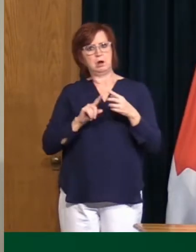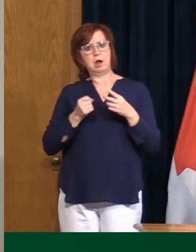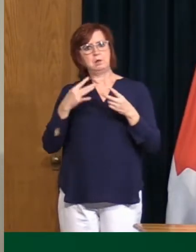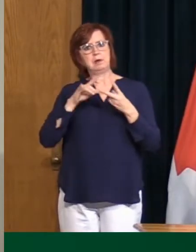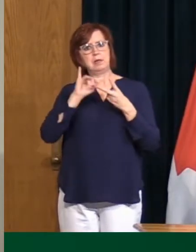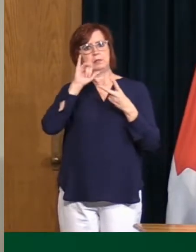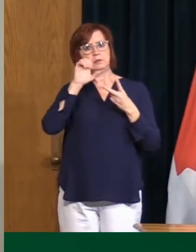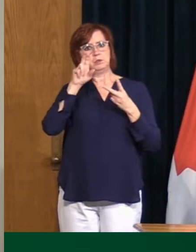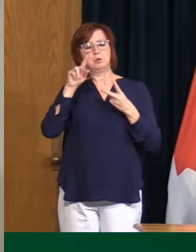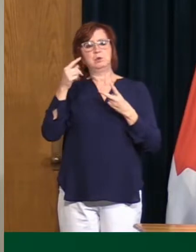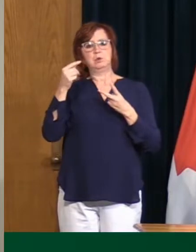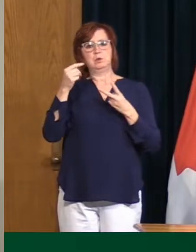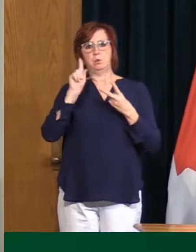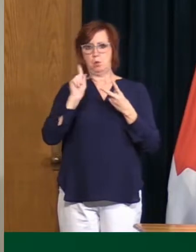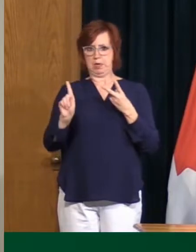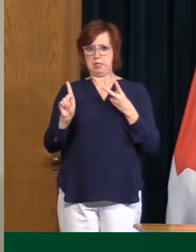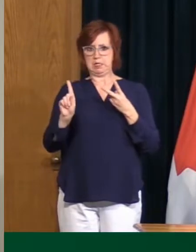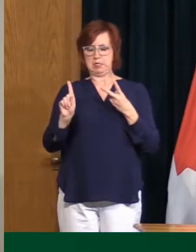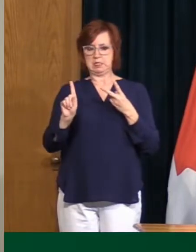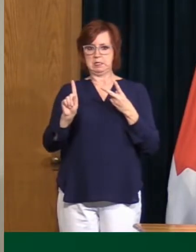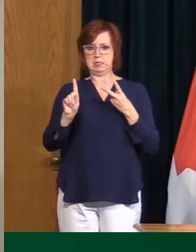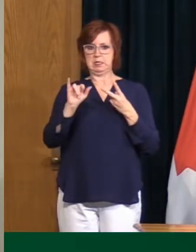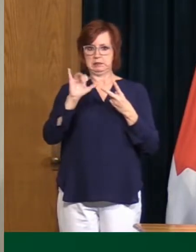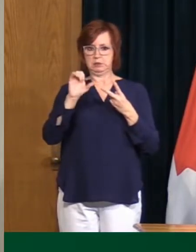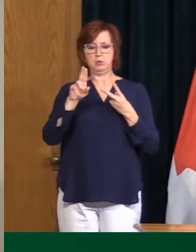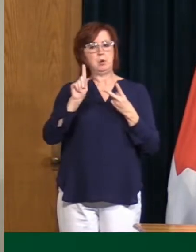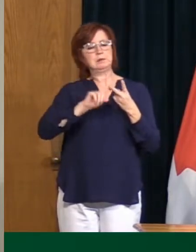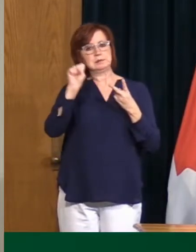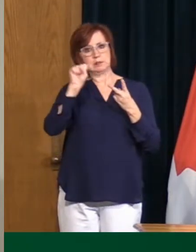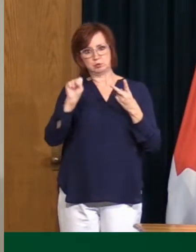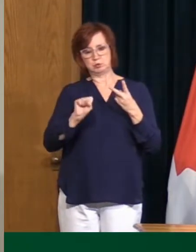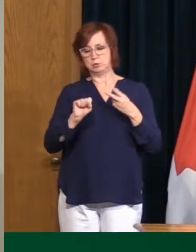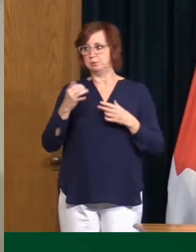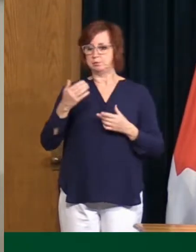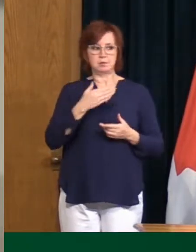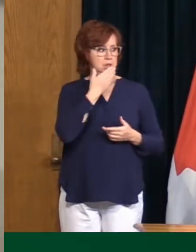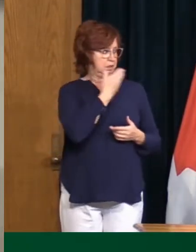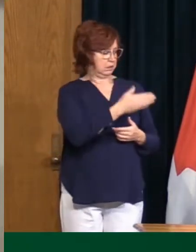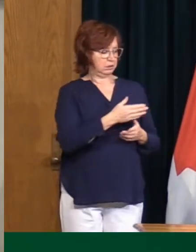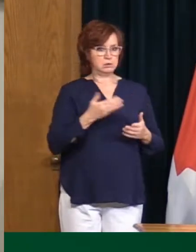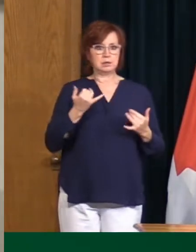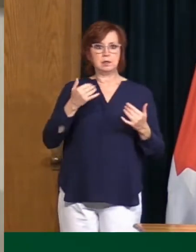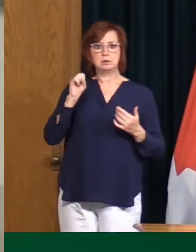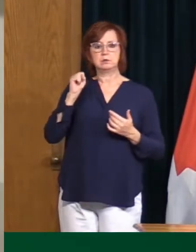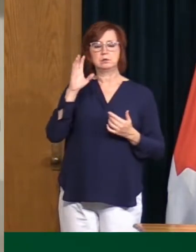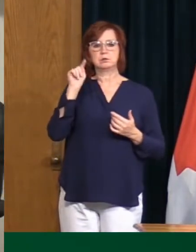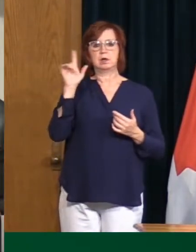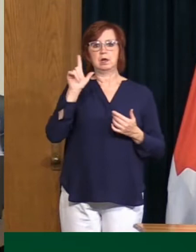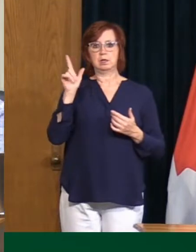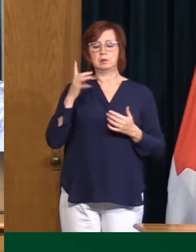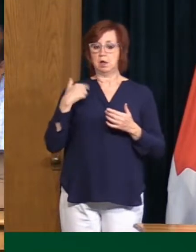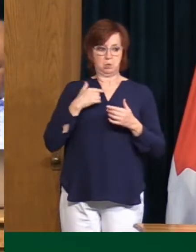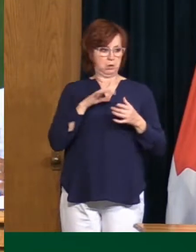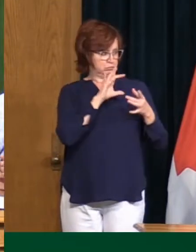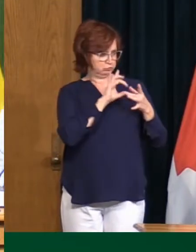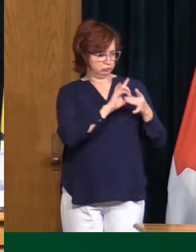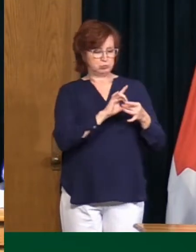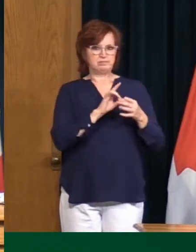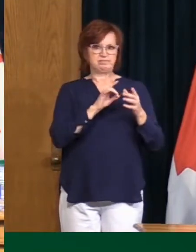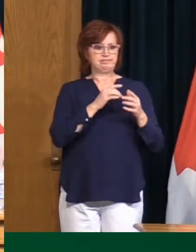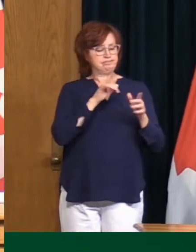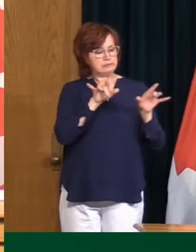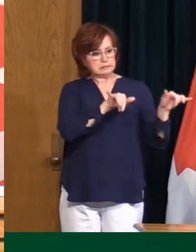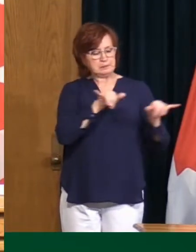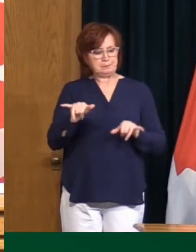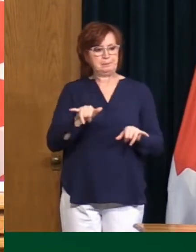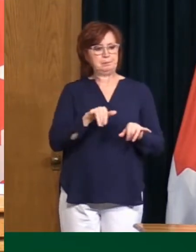Stop there. Scott, you're here. Thanks, Dr. Shahab. Good afternoon. I'd like to join Dr. Shahab by acknowledging the passing of